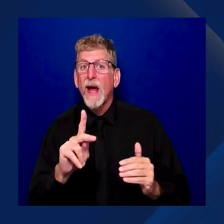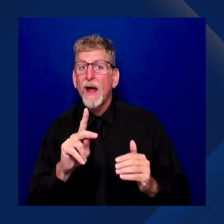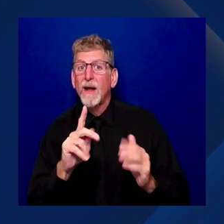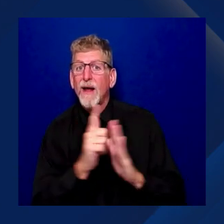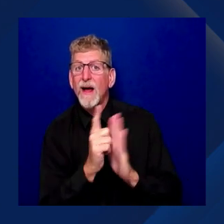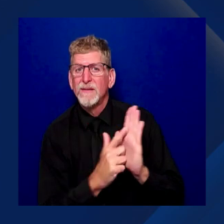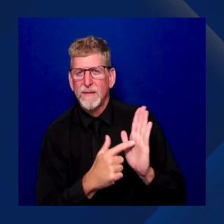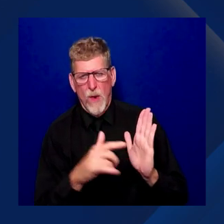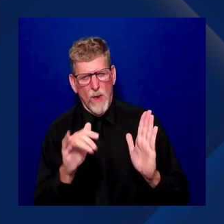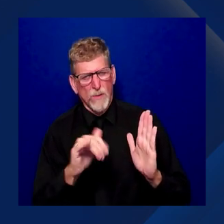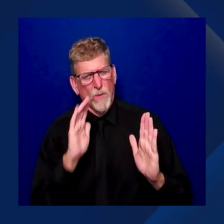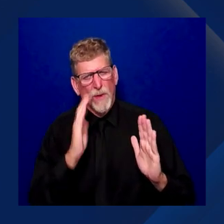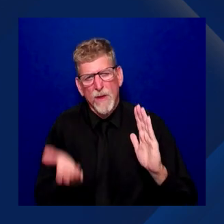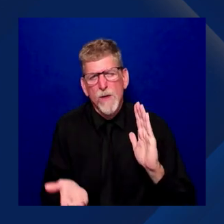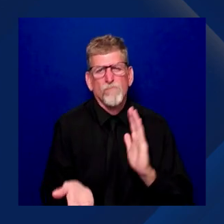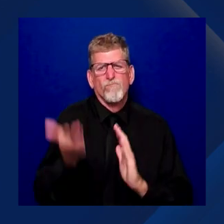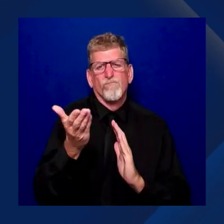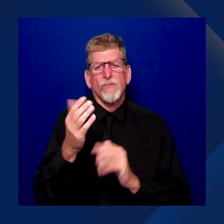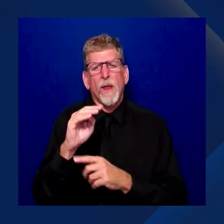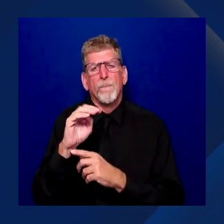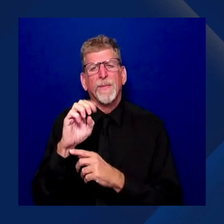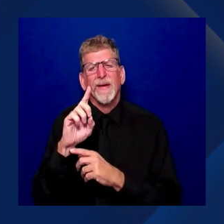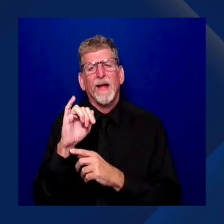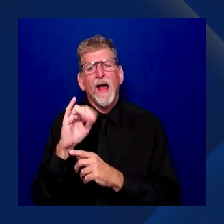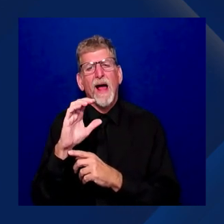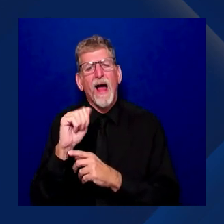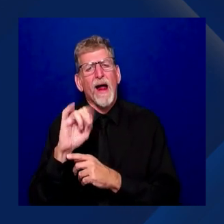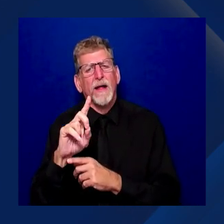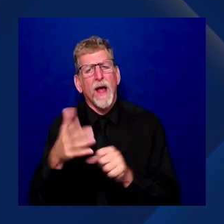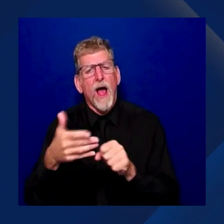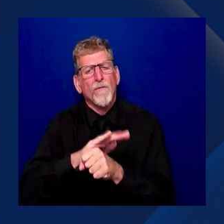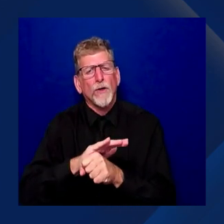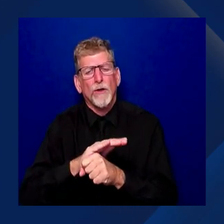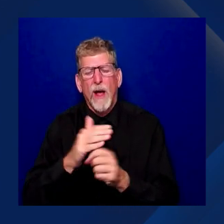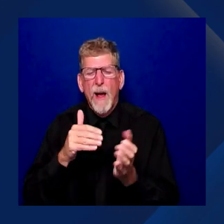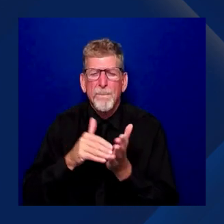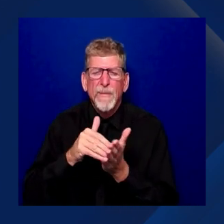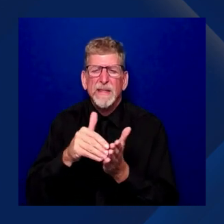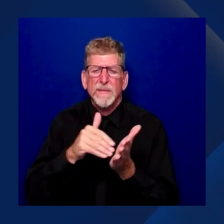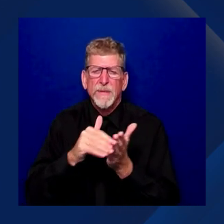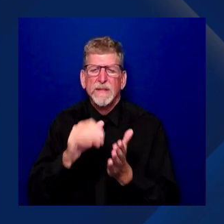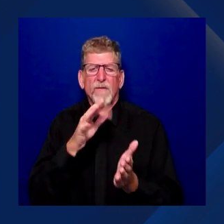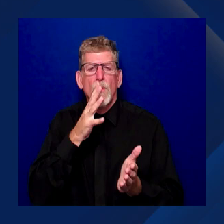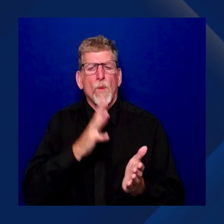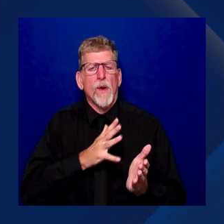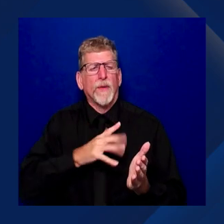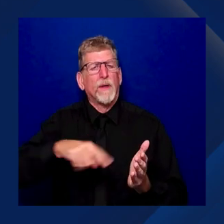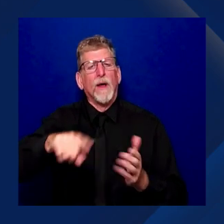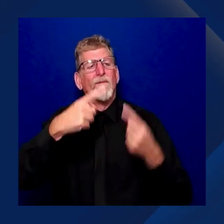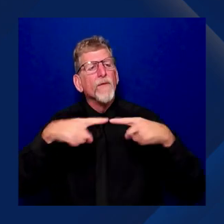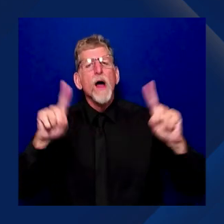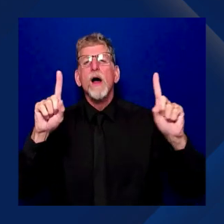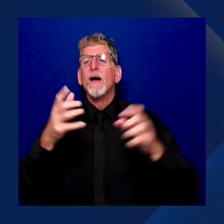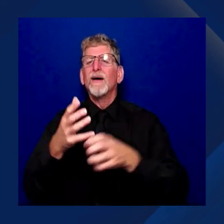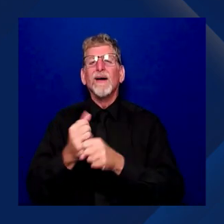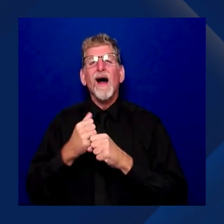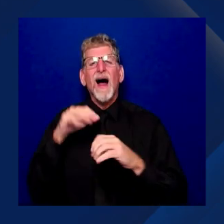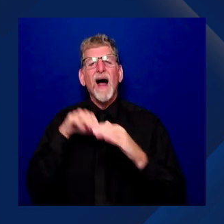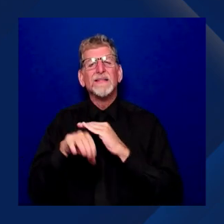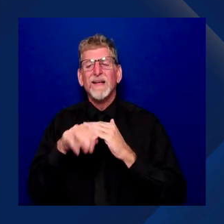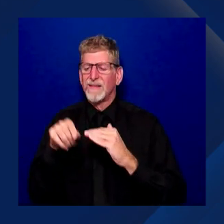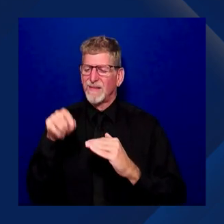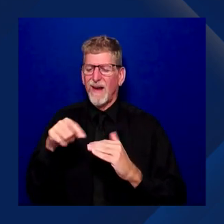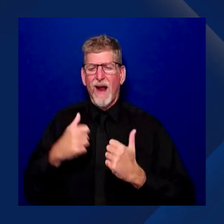to finally gain access to life-saving health coverage. Here at the White House, we have been working day and